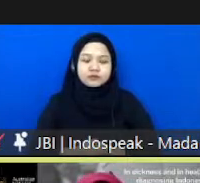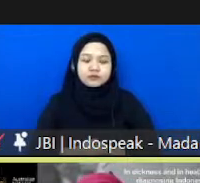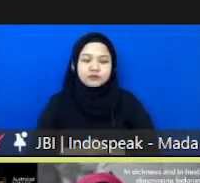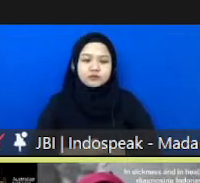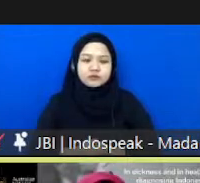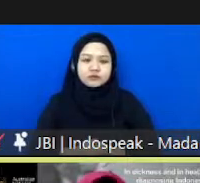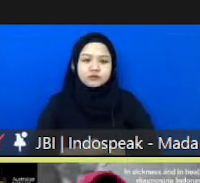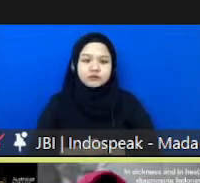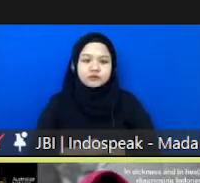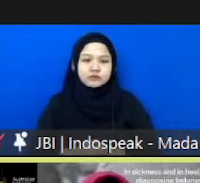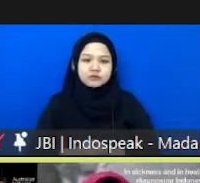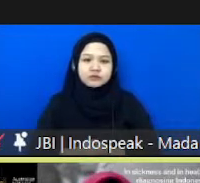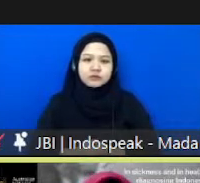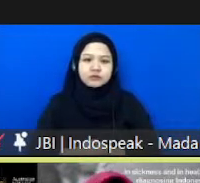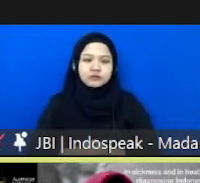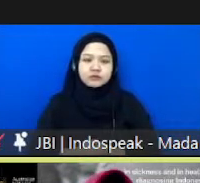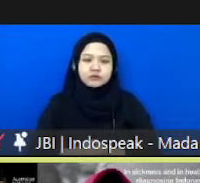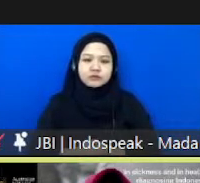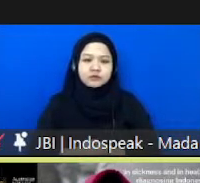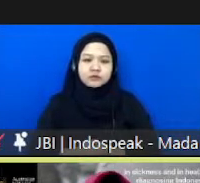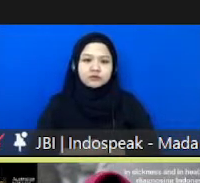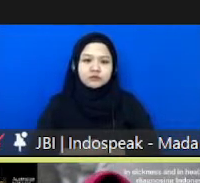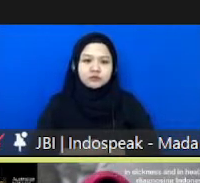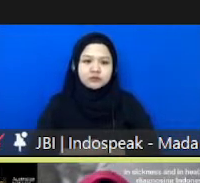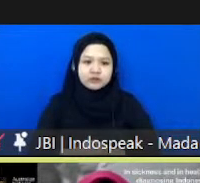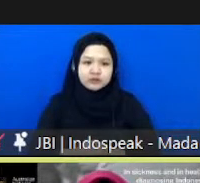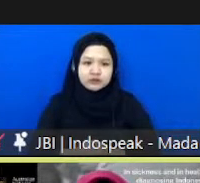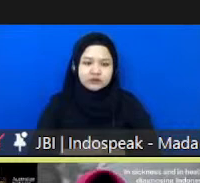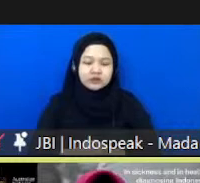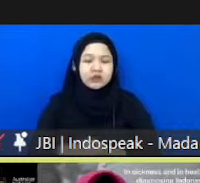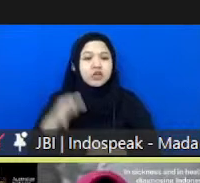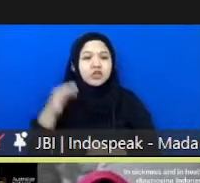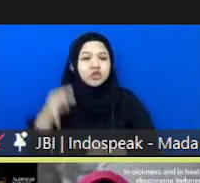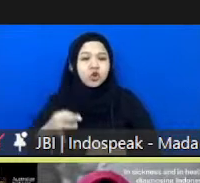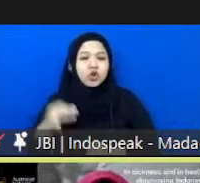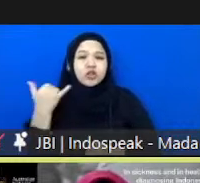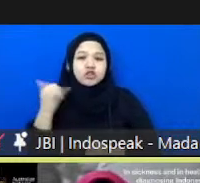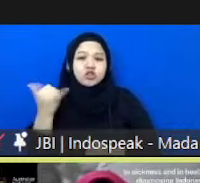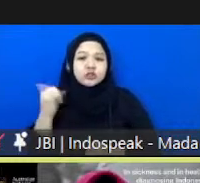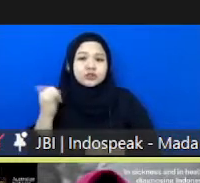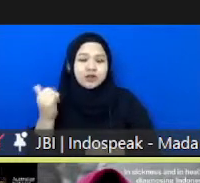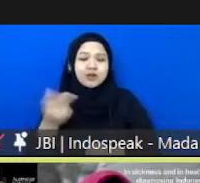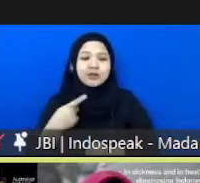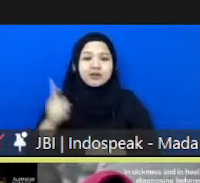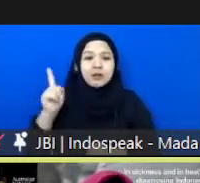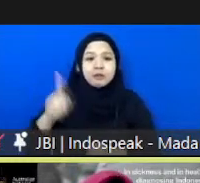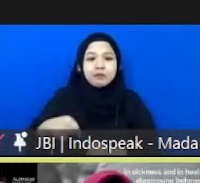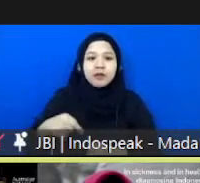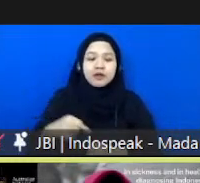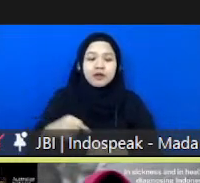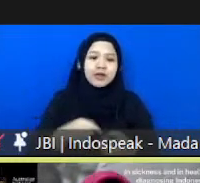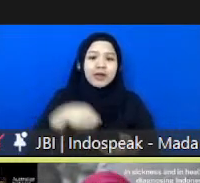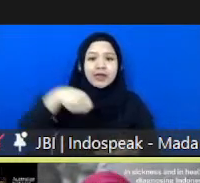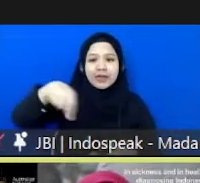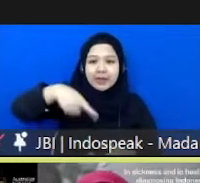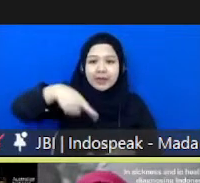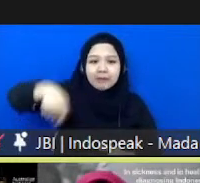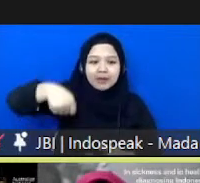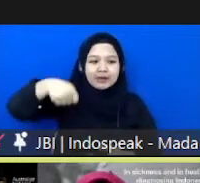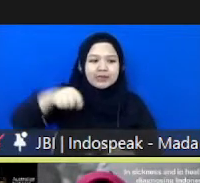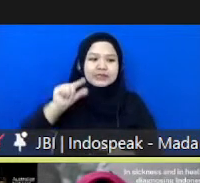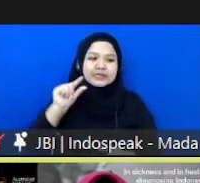In Yogyakarta city, we use a small container to deploy Wolbachia Aedes aegypti